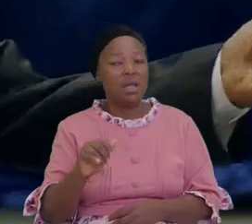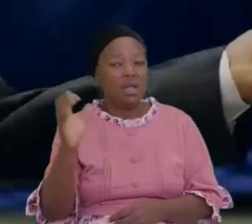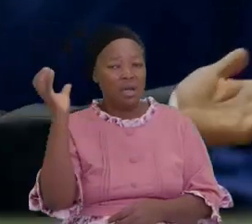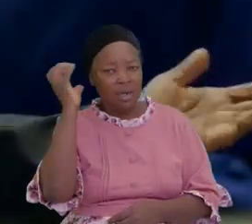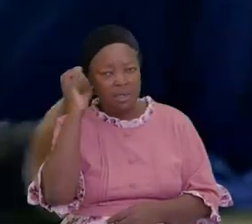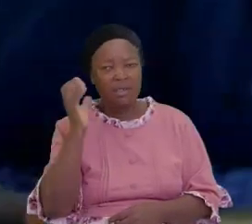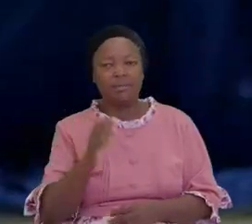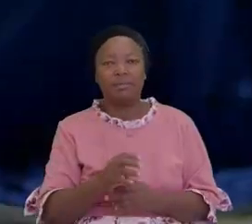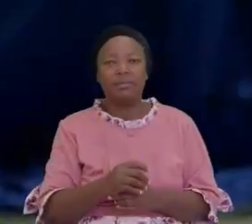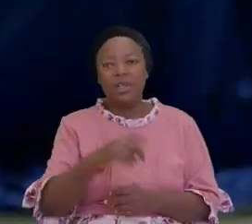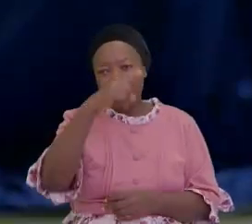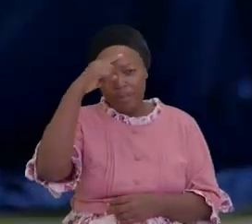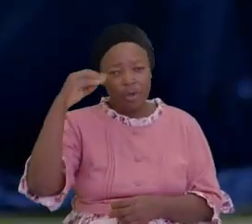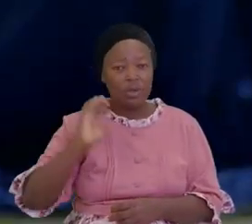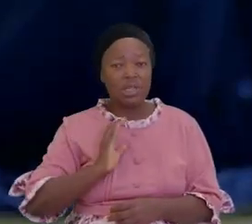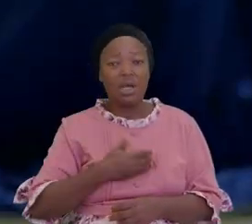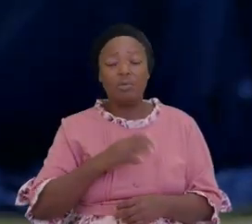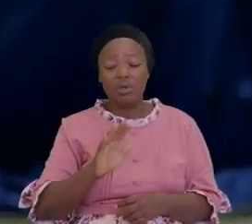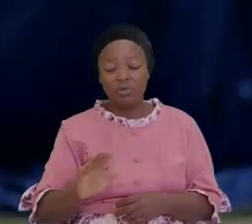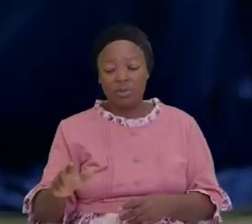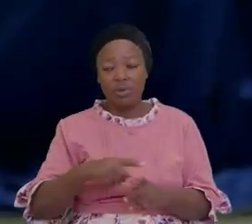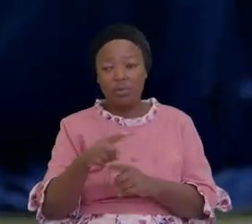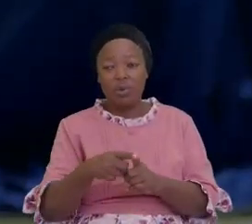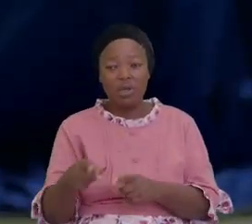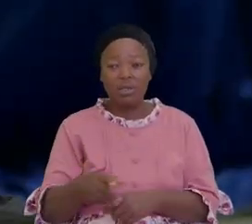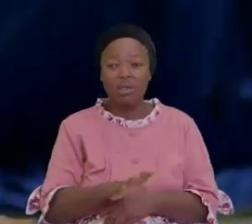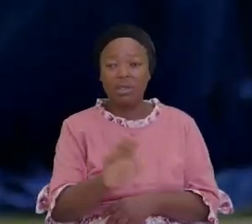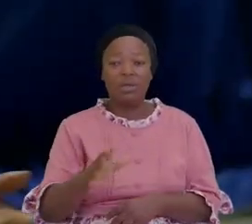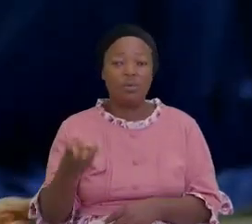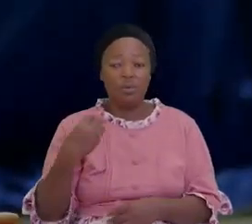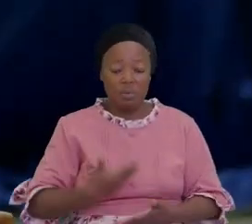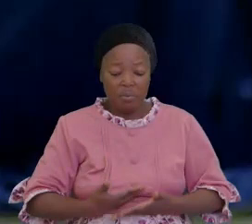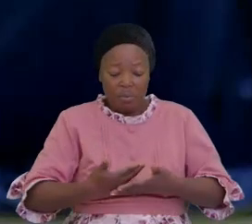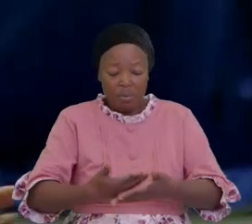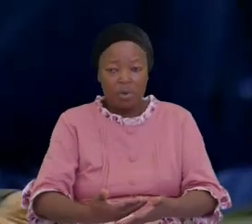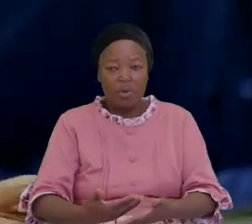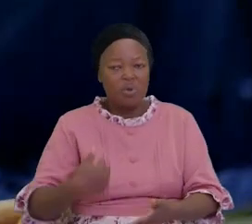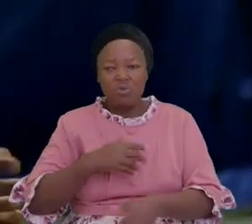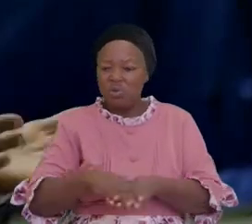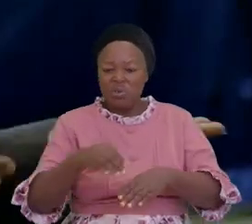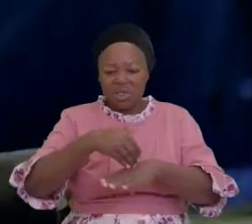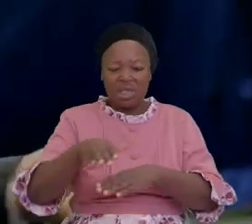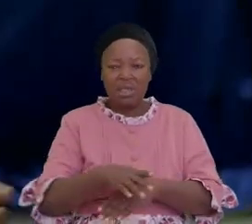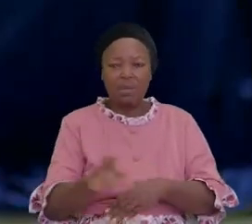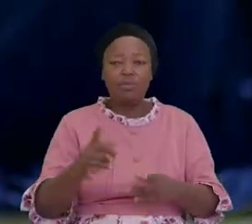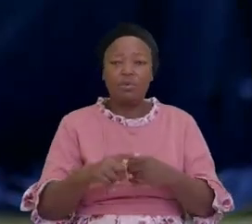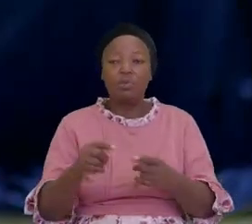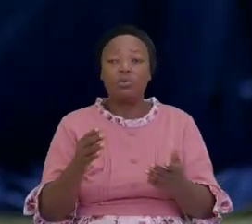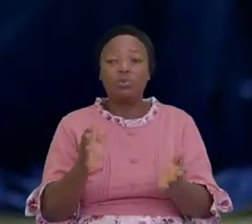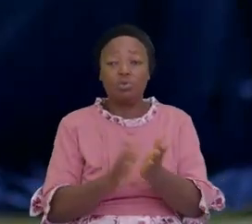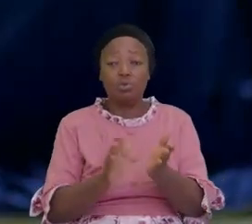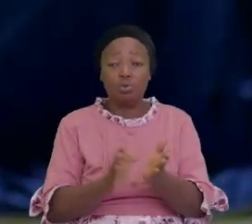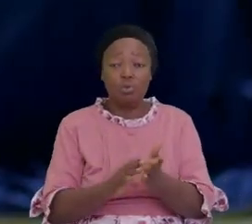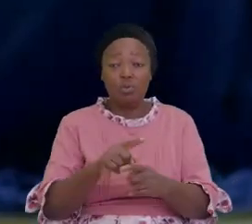Because our children, when they are born, we don't send them to school when they are 1 month old.